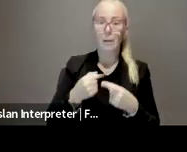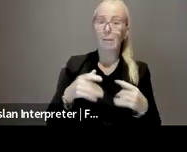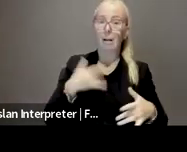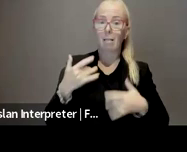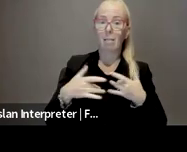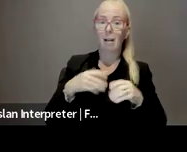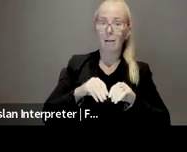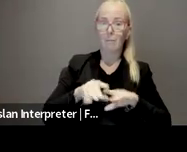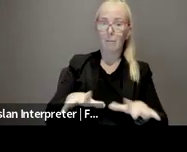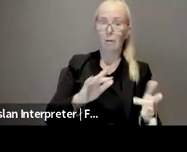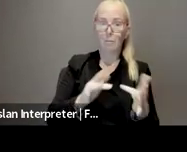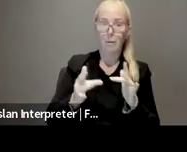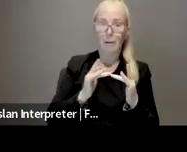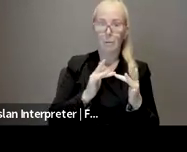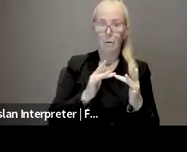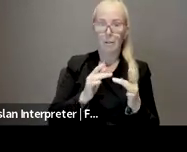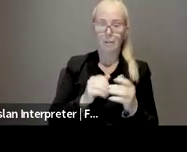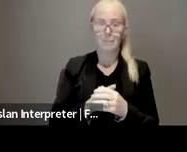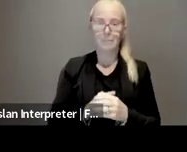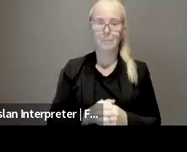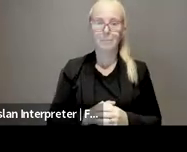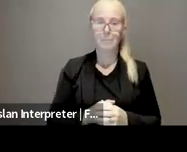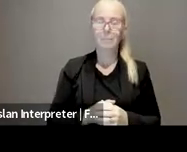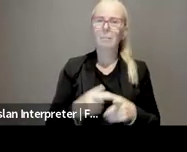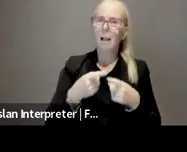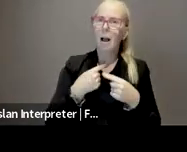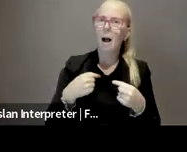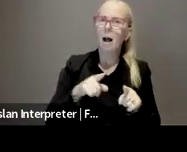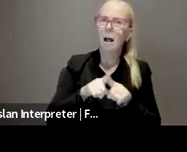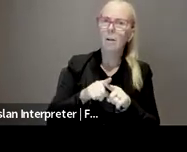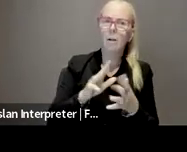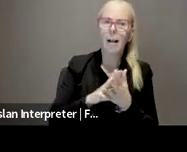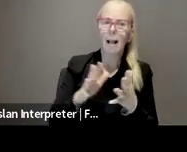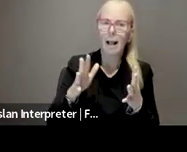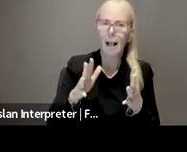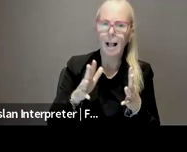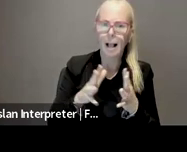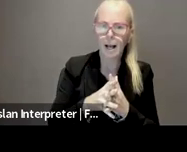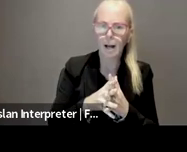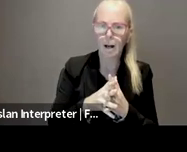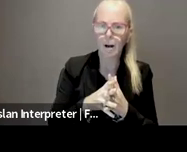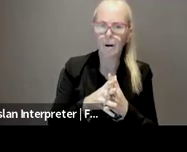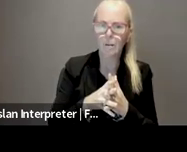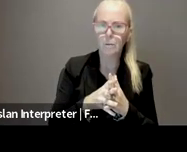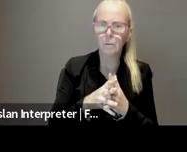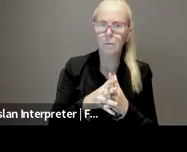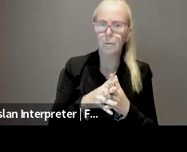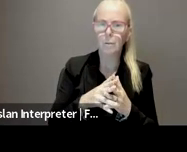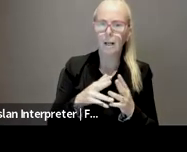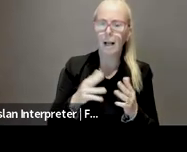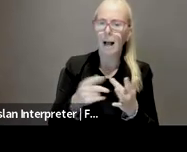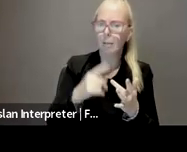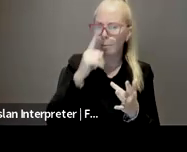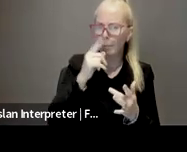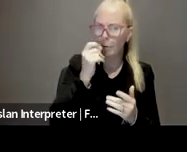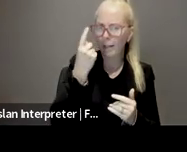overjoyed accessible controller. I gained the opportunity to socialize with people who understand what I'm going through at our social meetups. And most